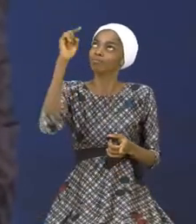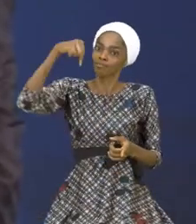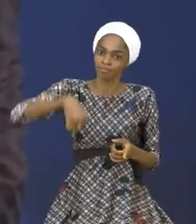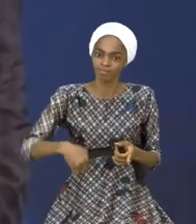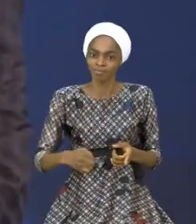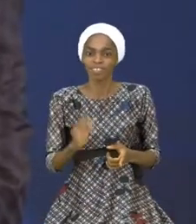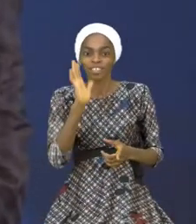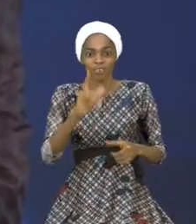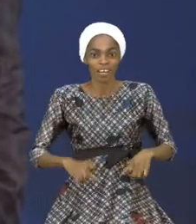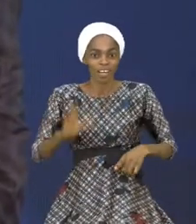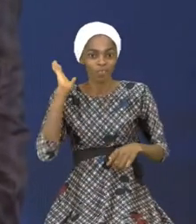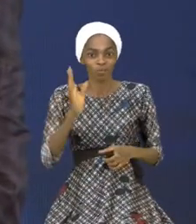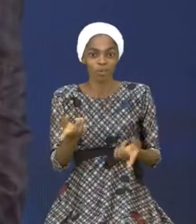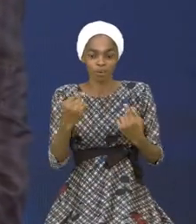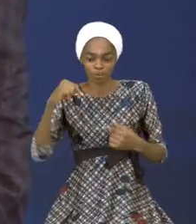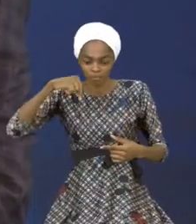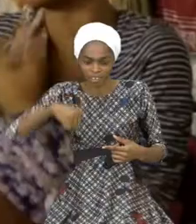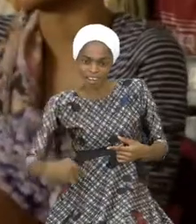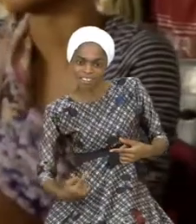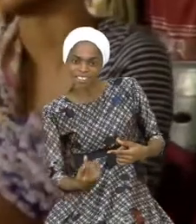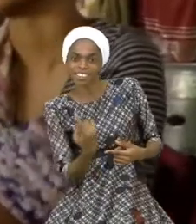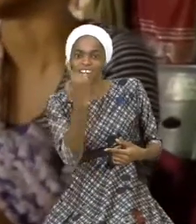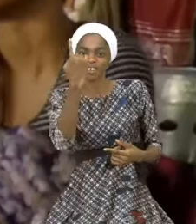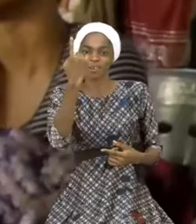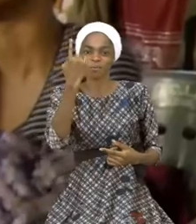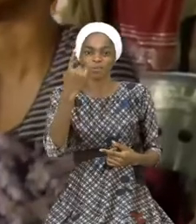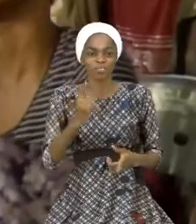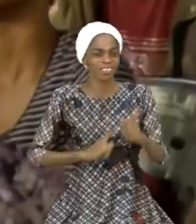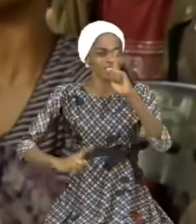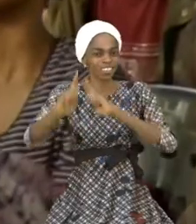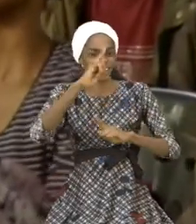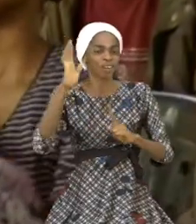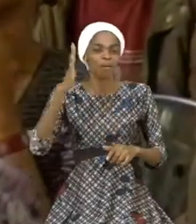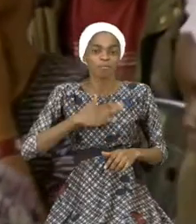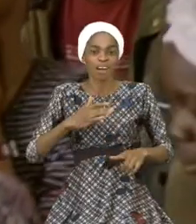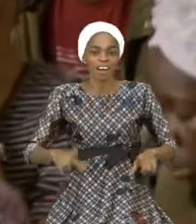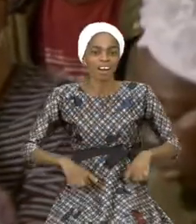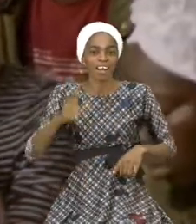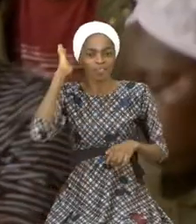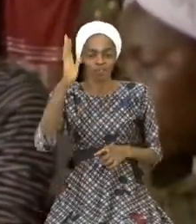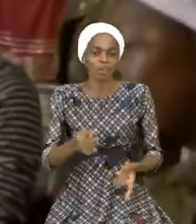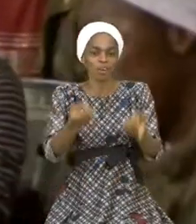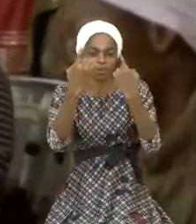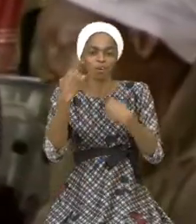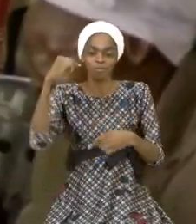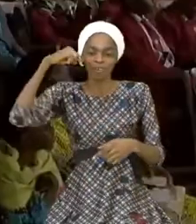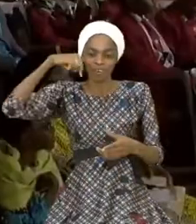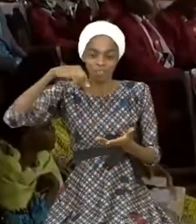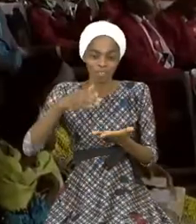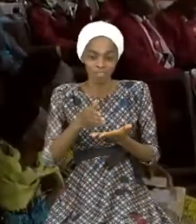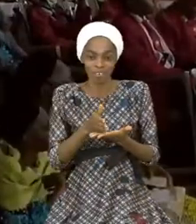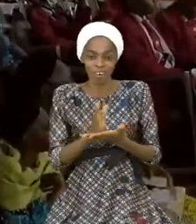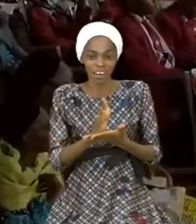right side up. My life will come right side